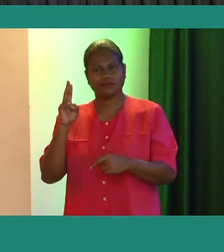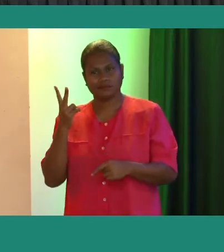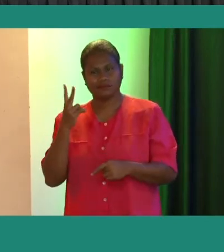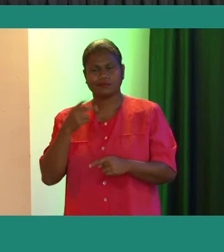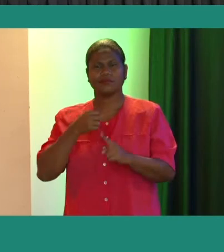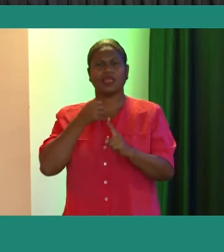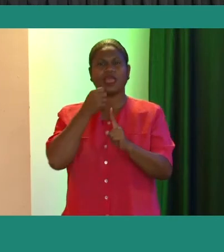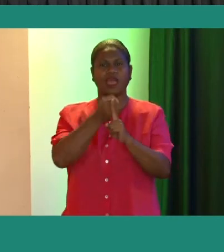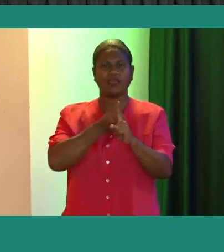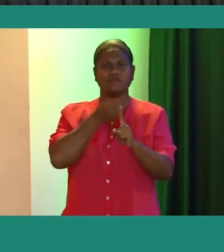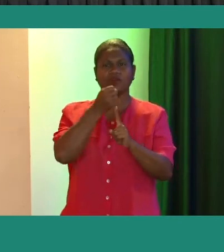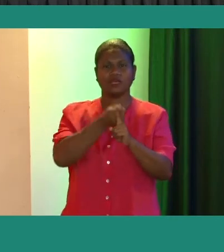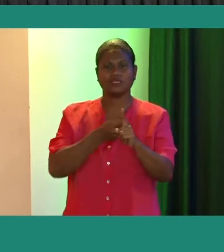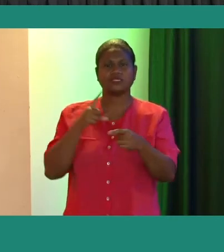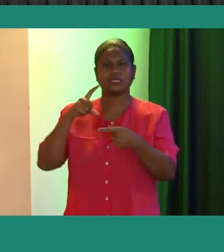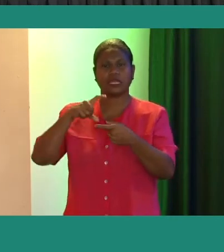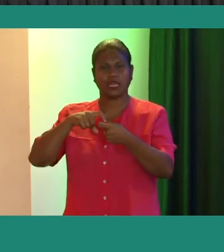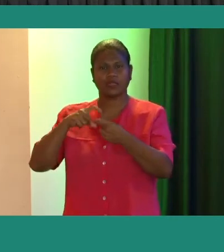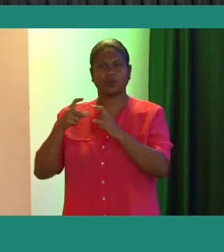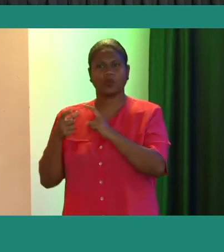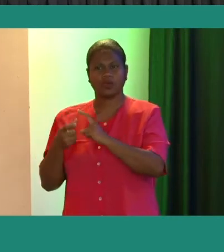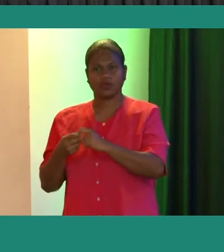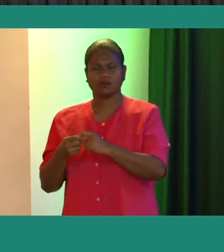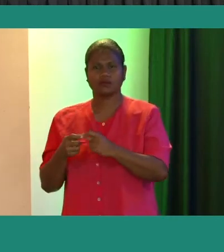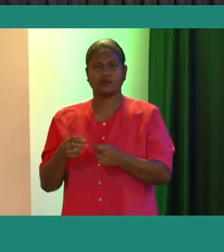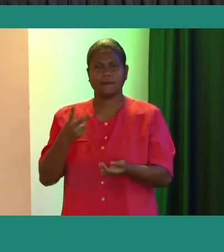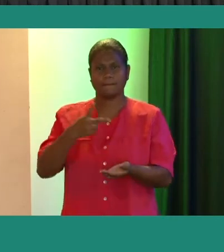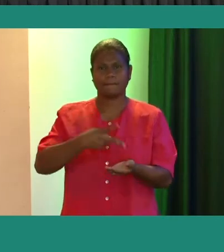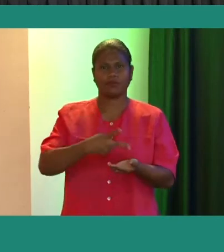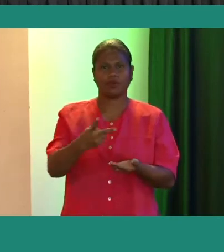program in place.